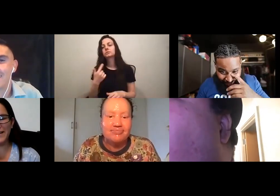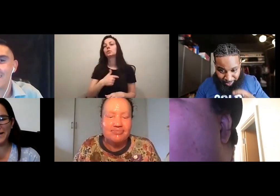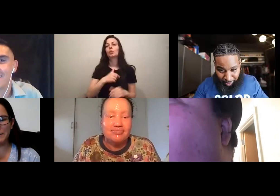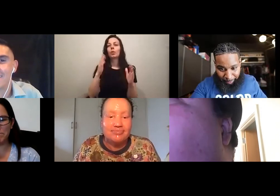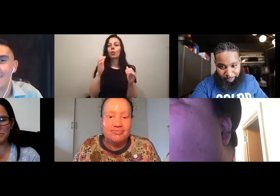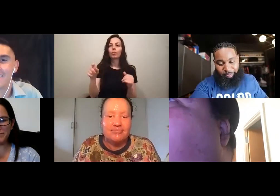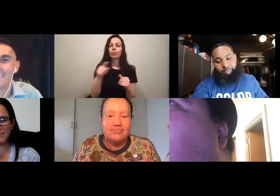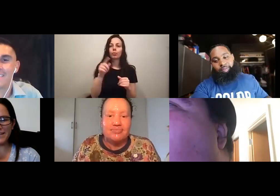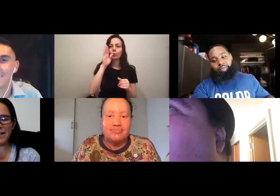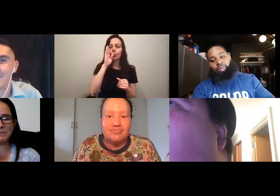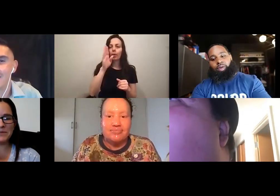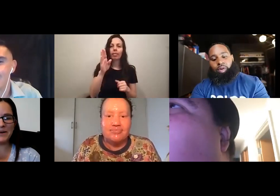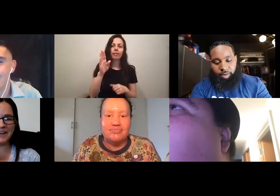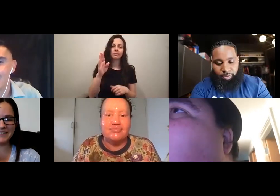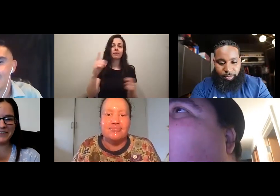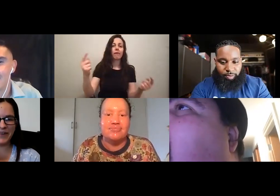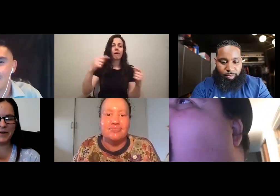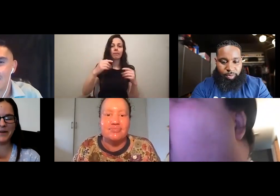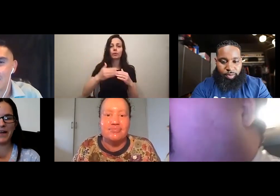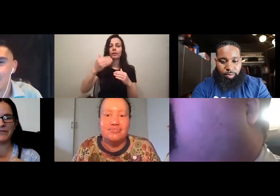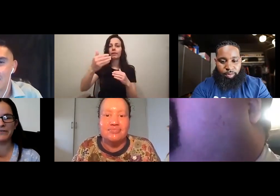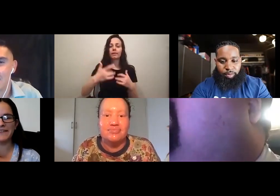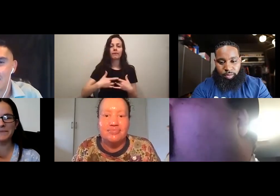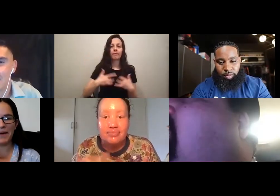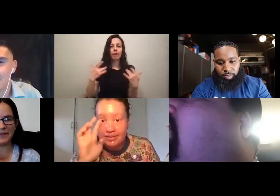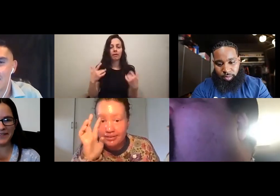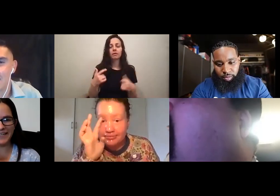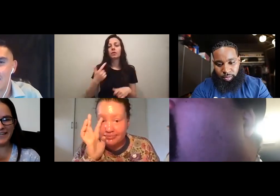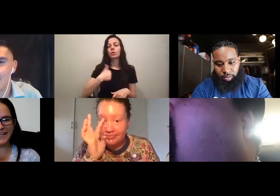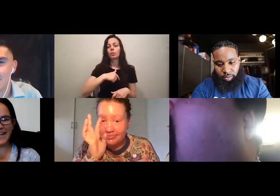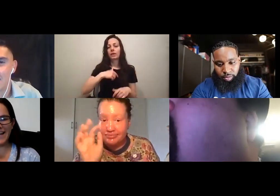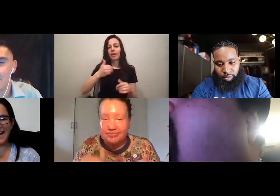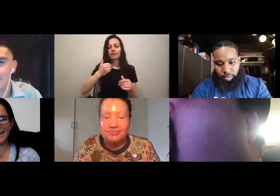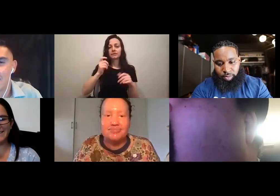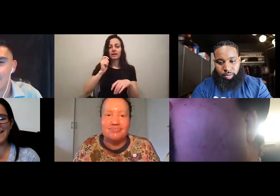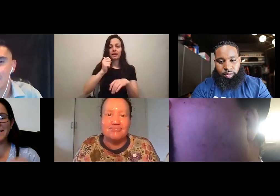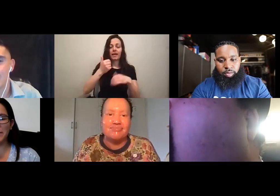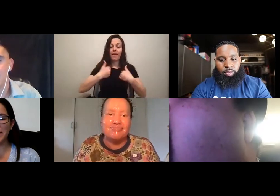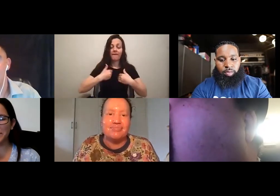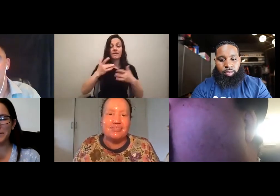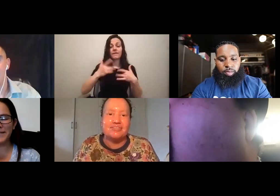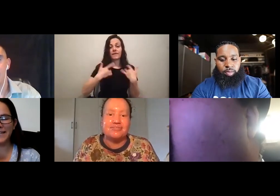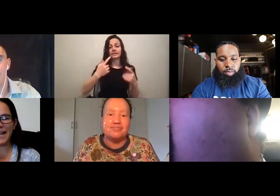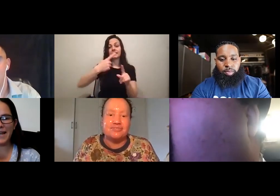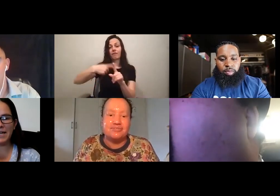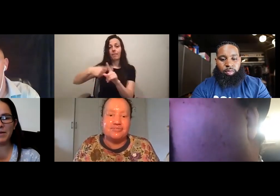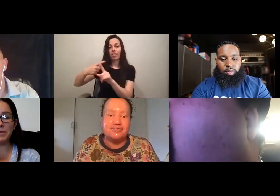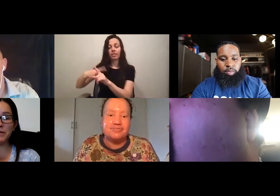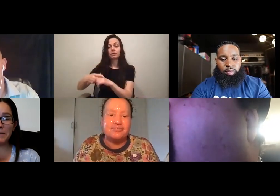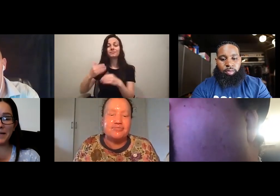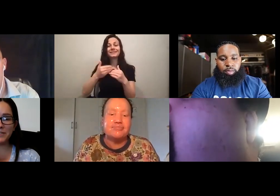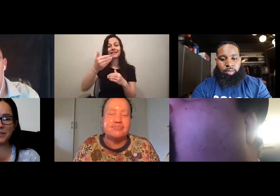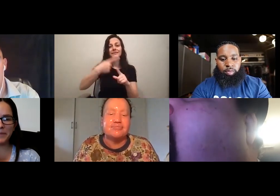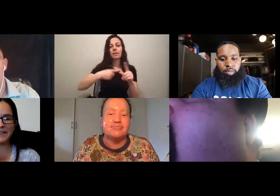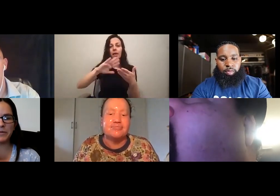will come to our next event. We have events monthly, and next month will be a